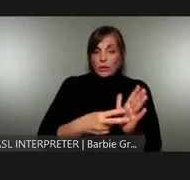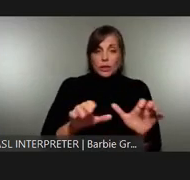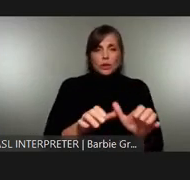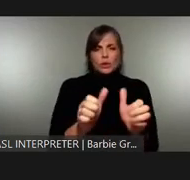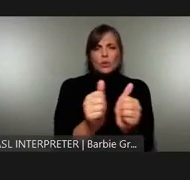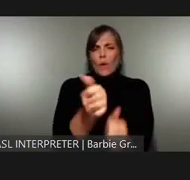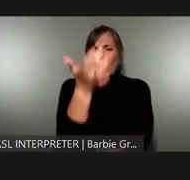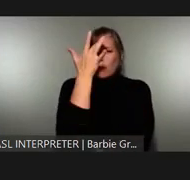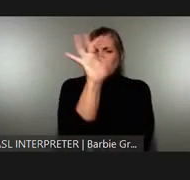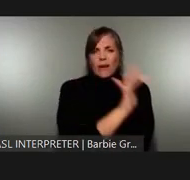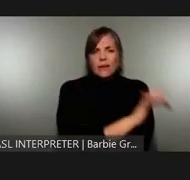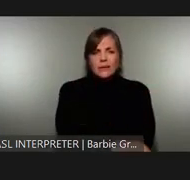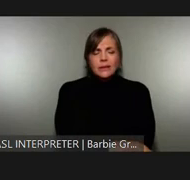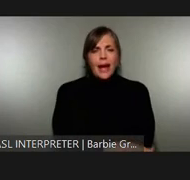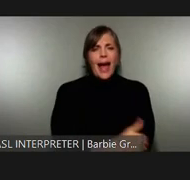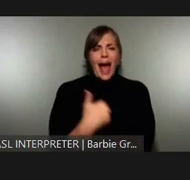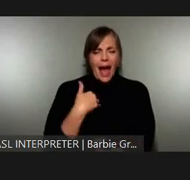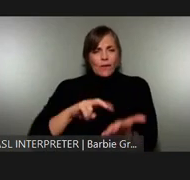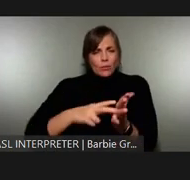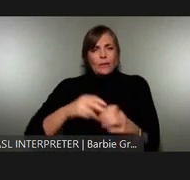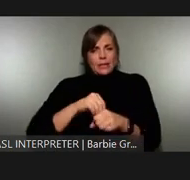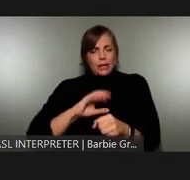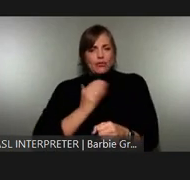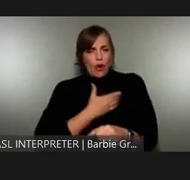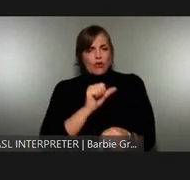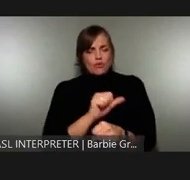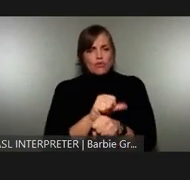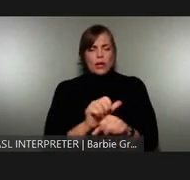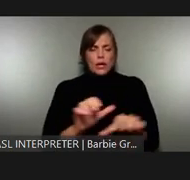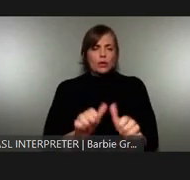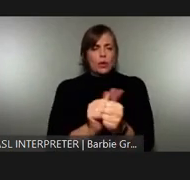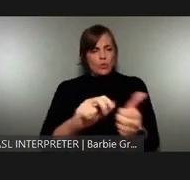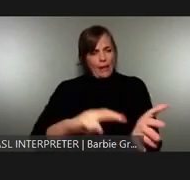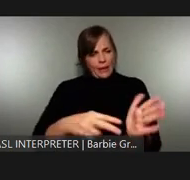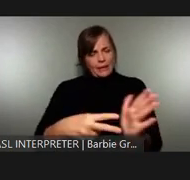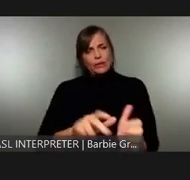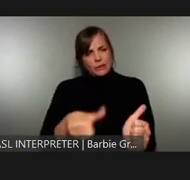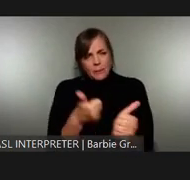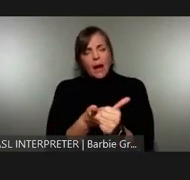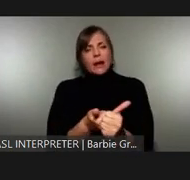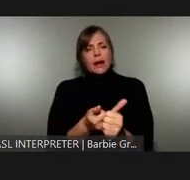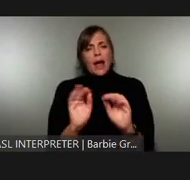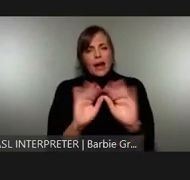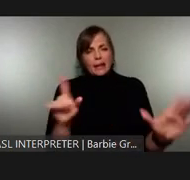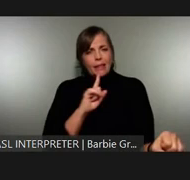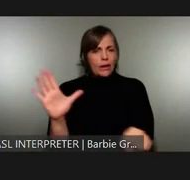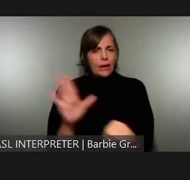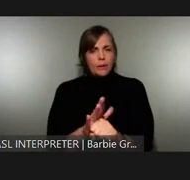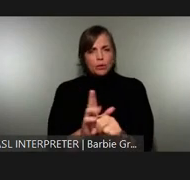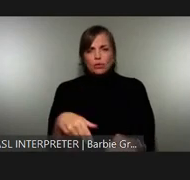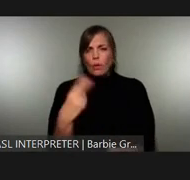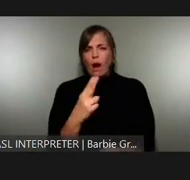with brilliance. Be purposeful in our work and do it with intentionality and a clear commitment to